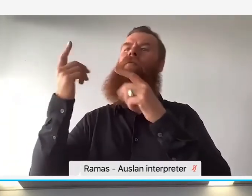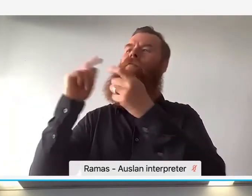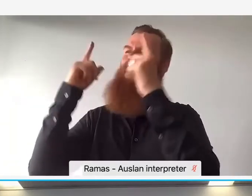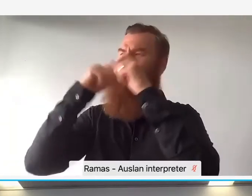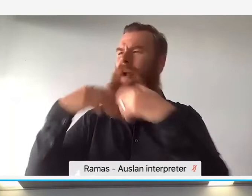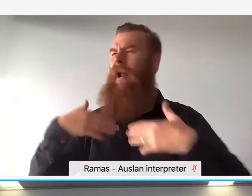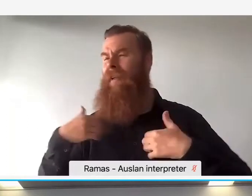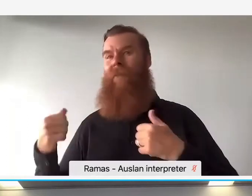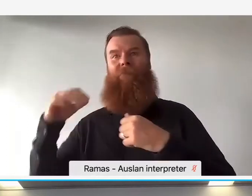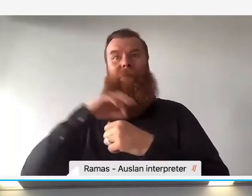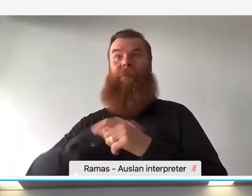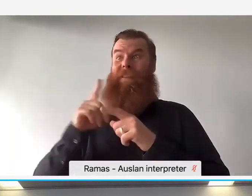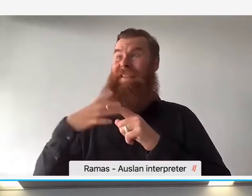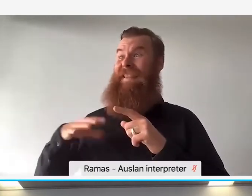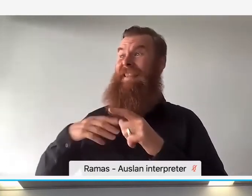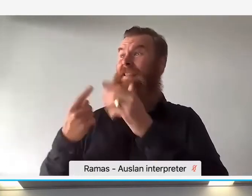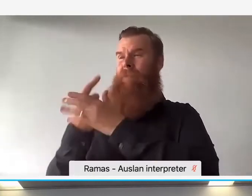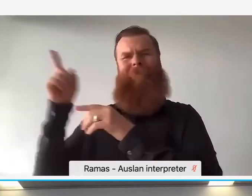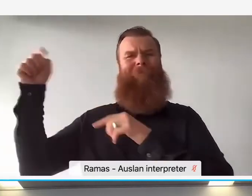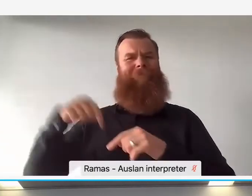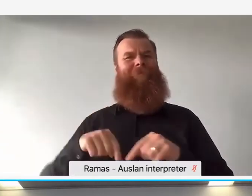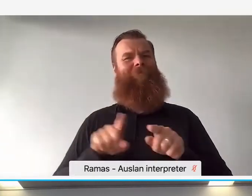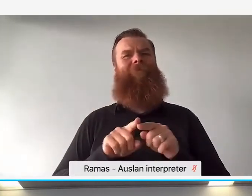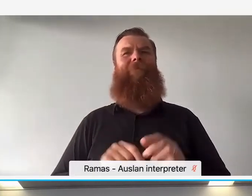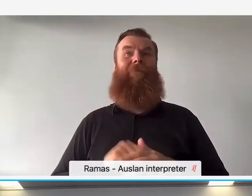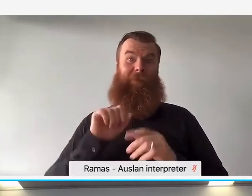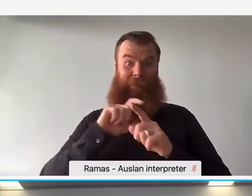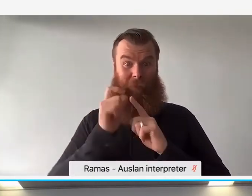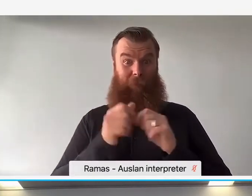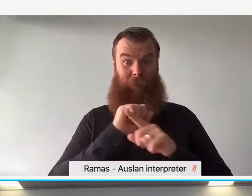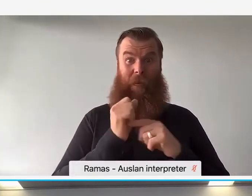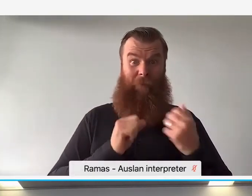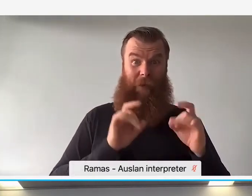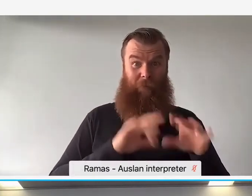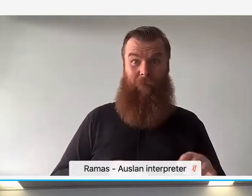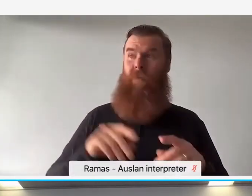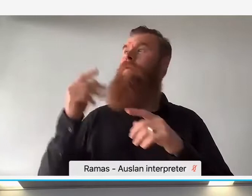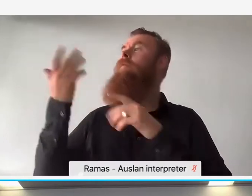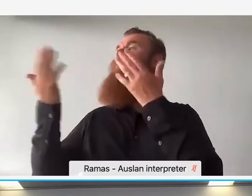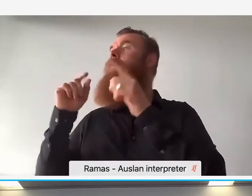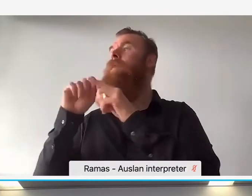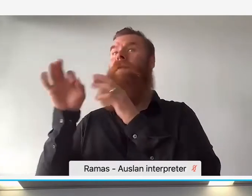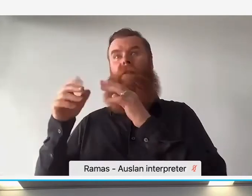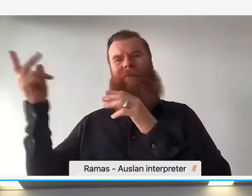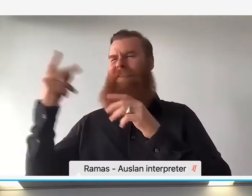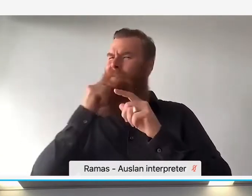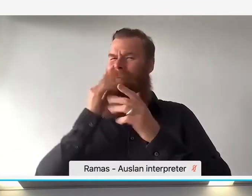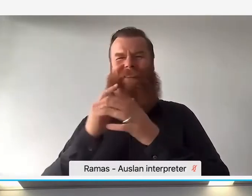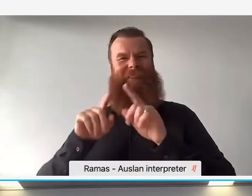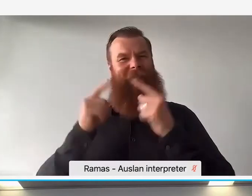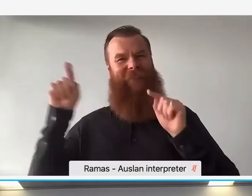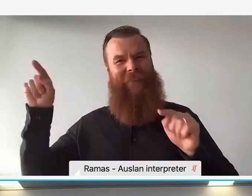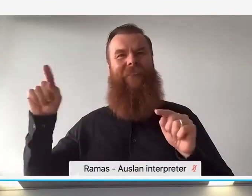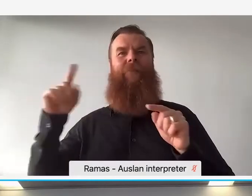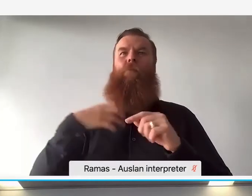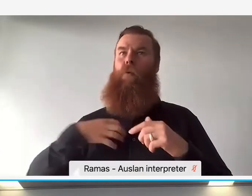not. The settings might be different, but the impact of further technical skill development is enormous.